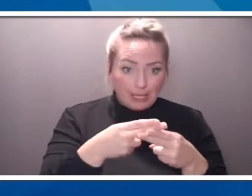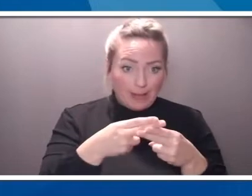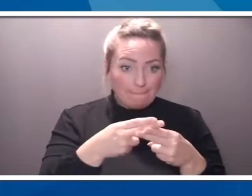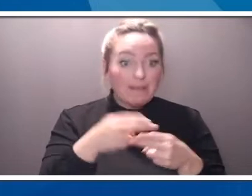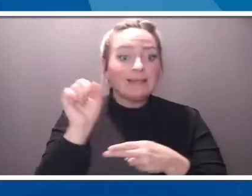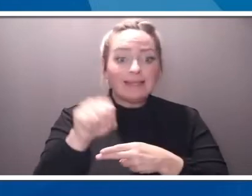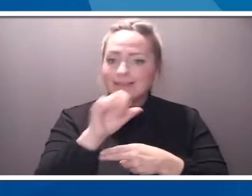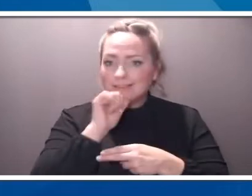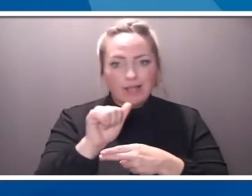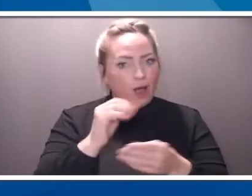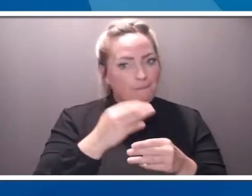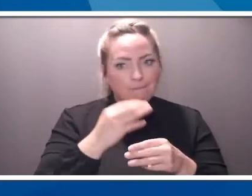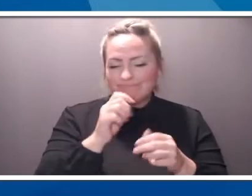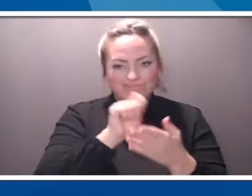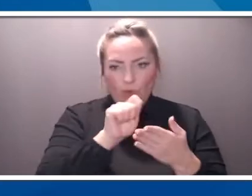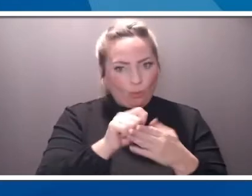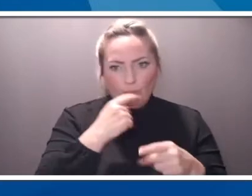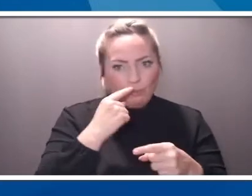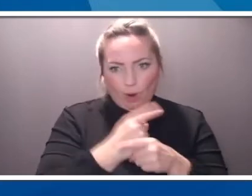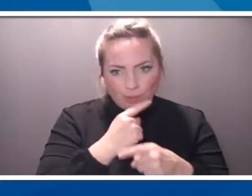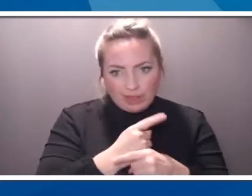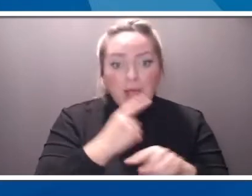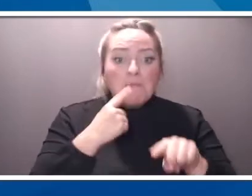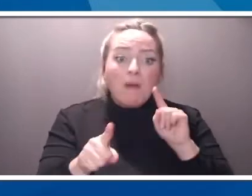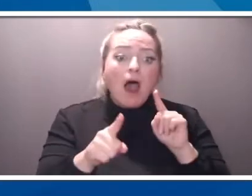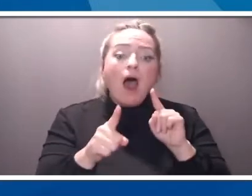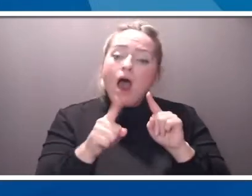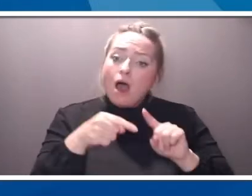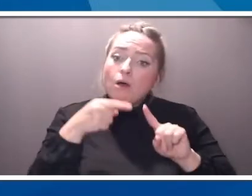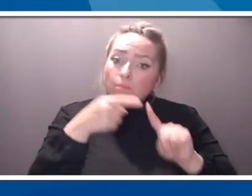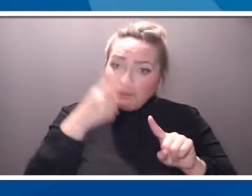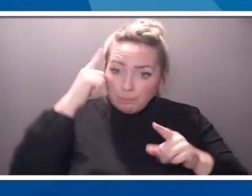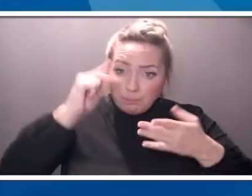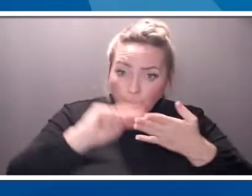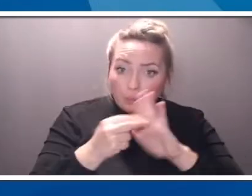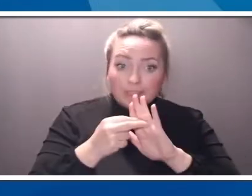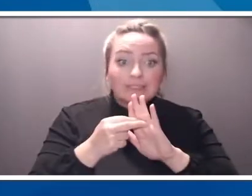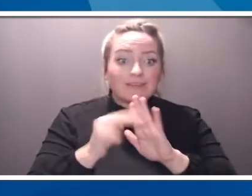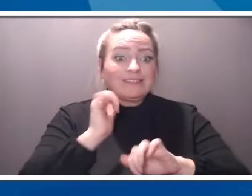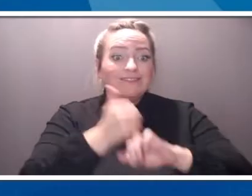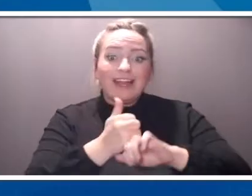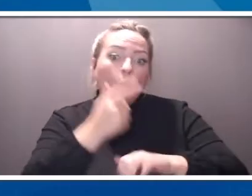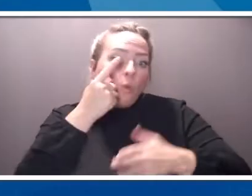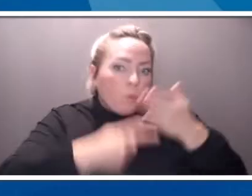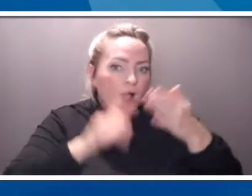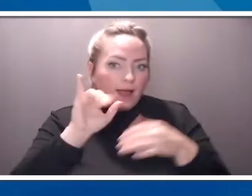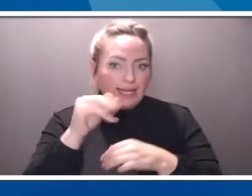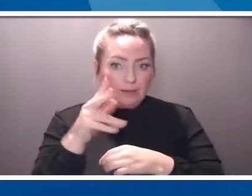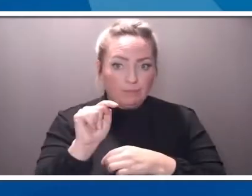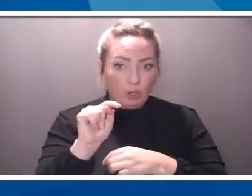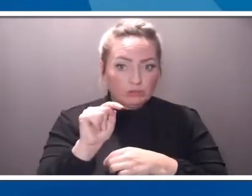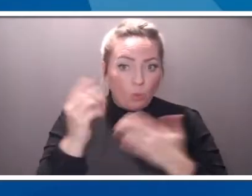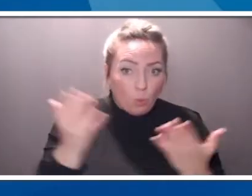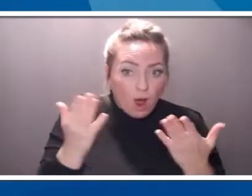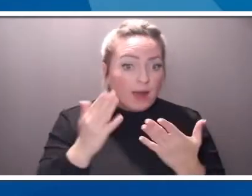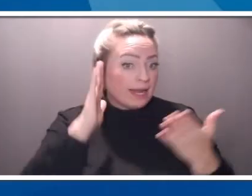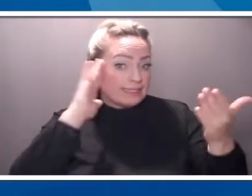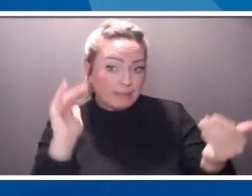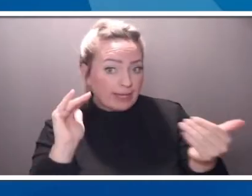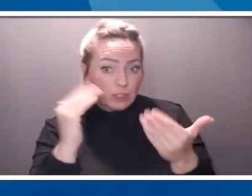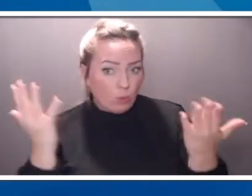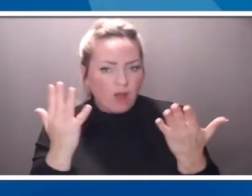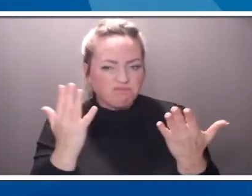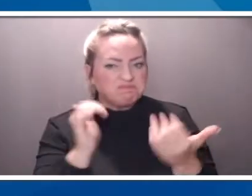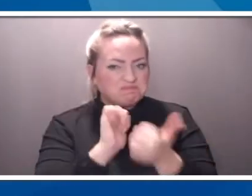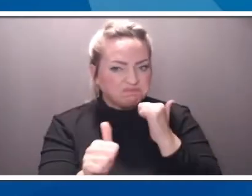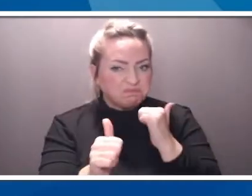label there that says first name. Yes, it's not marked up correctly, but it serves the purpose of defining what that input is